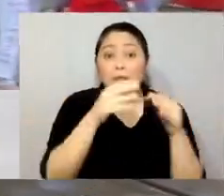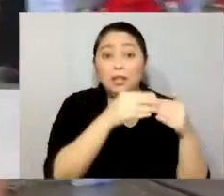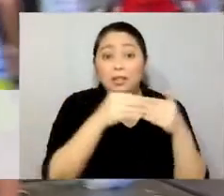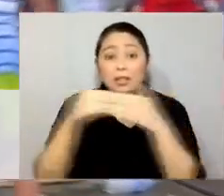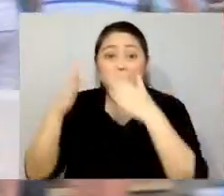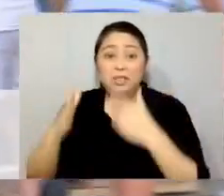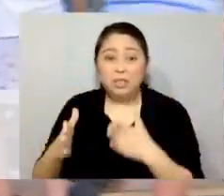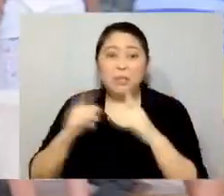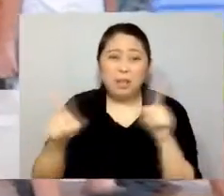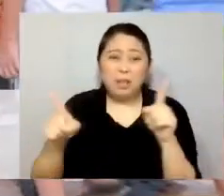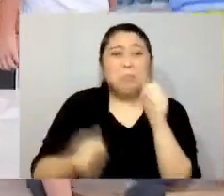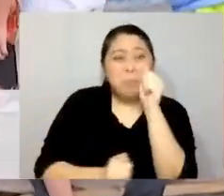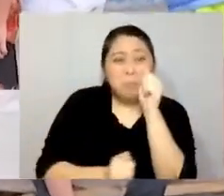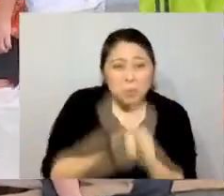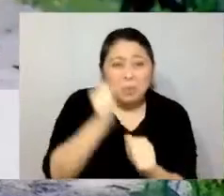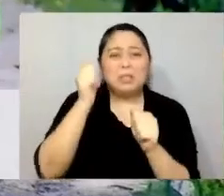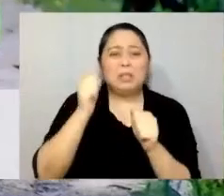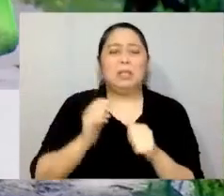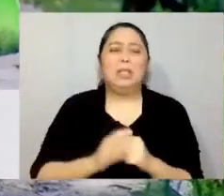employment.